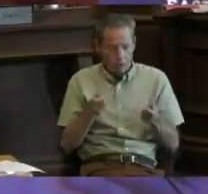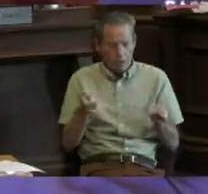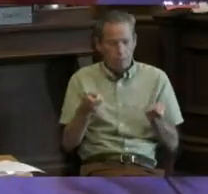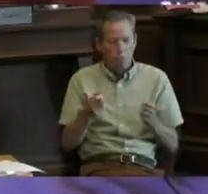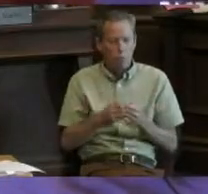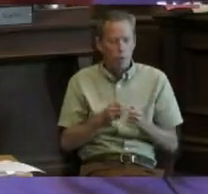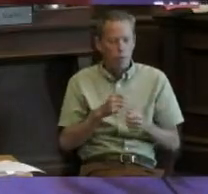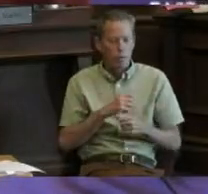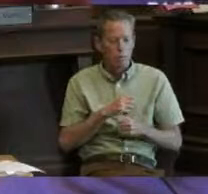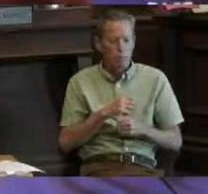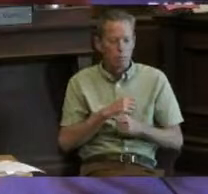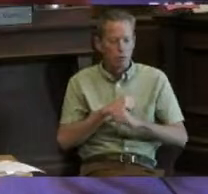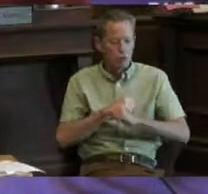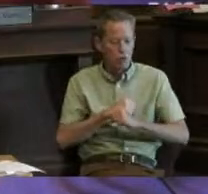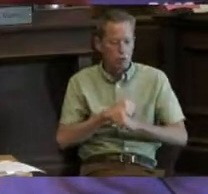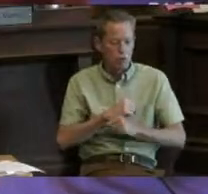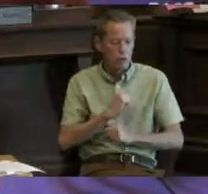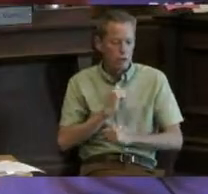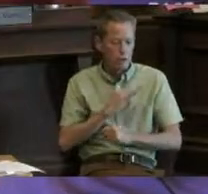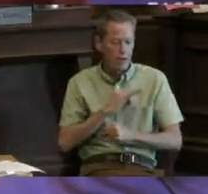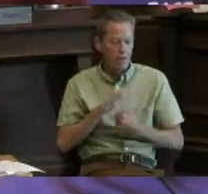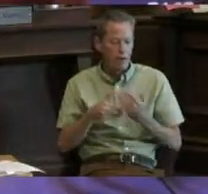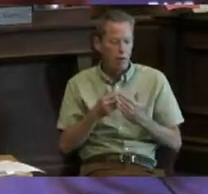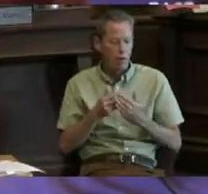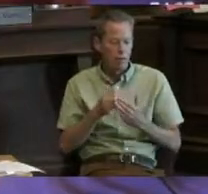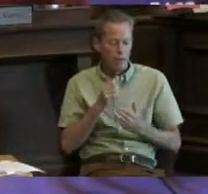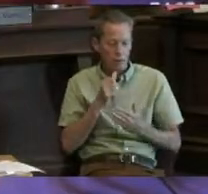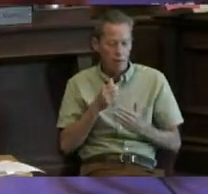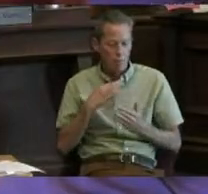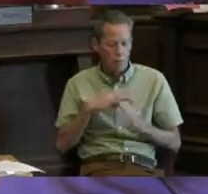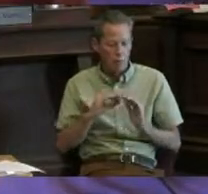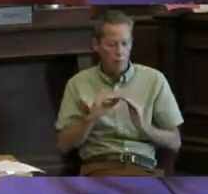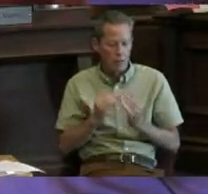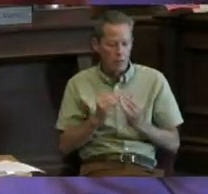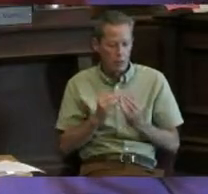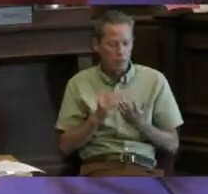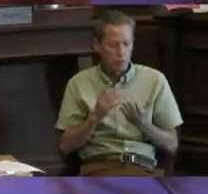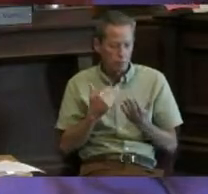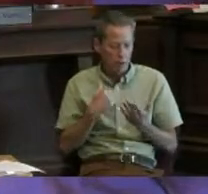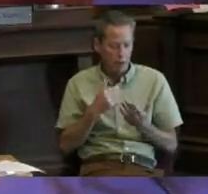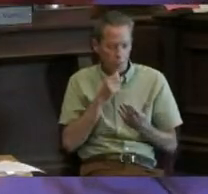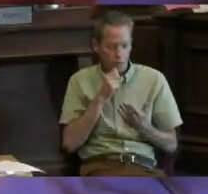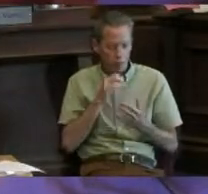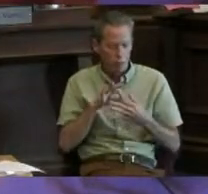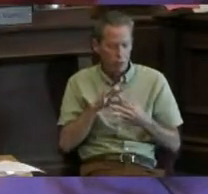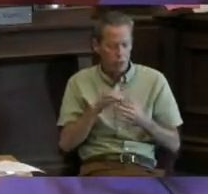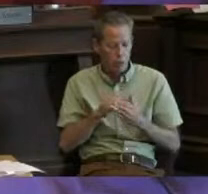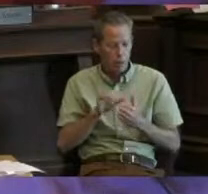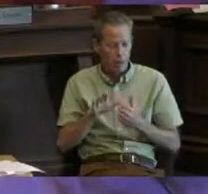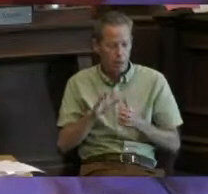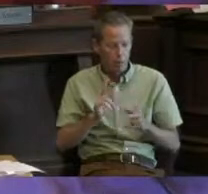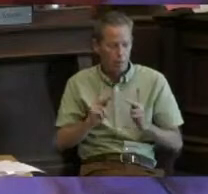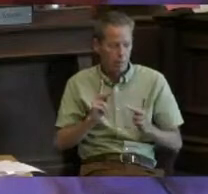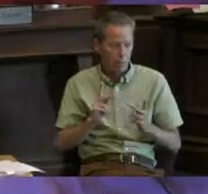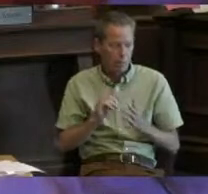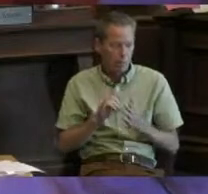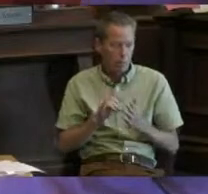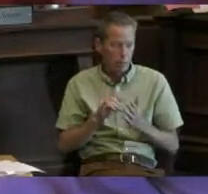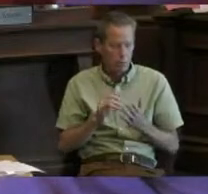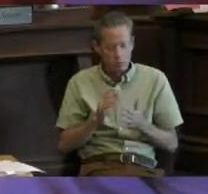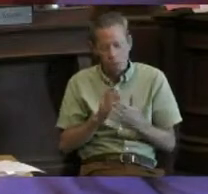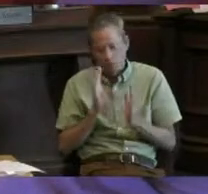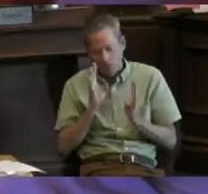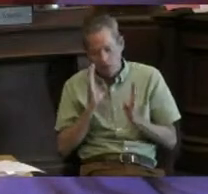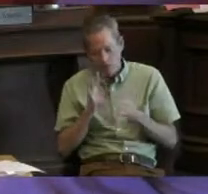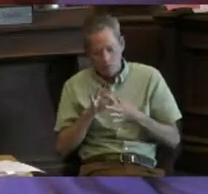that all these not-for-profits do their best ability to get to know their residents and have a personal relationship with them, because that's really goes far. Creating relationships with